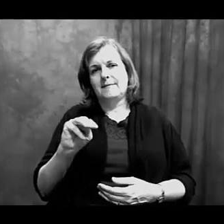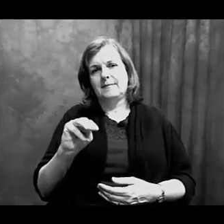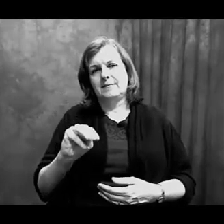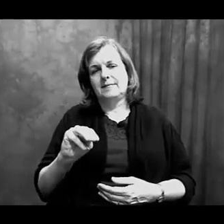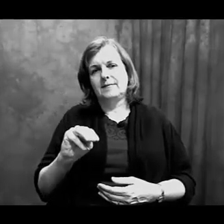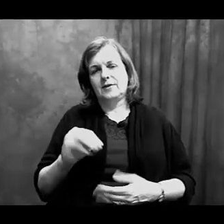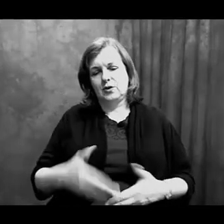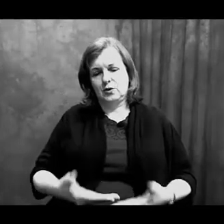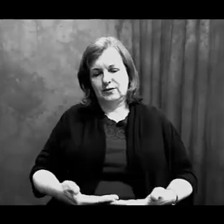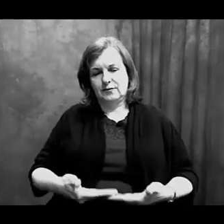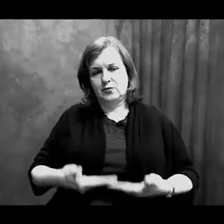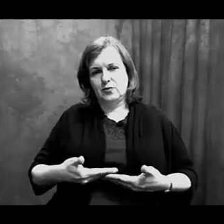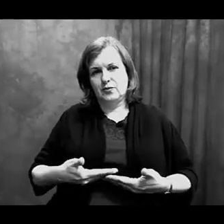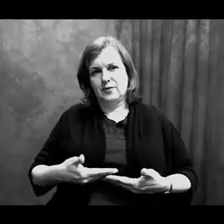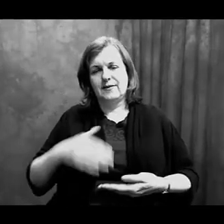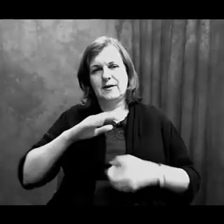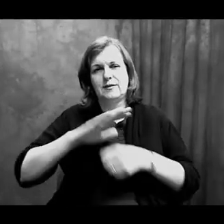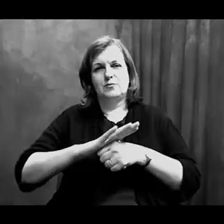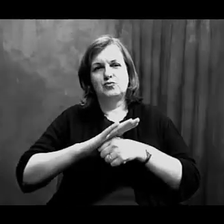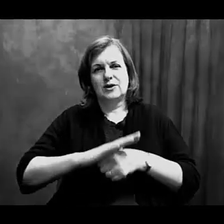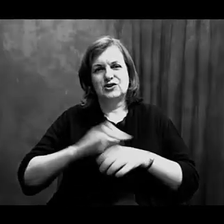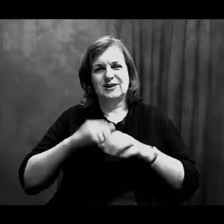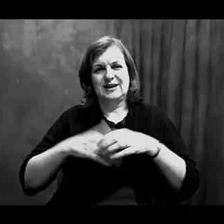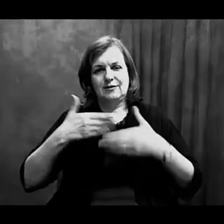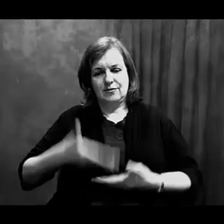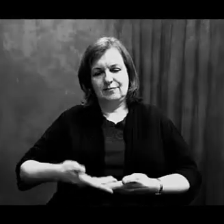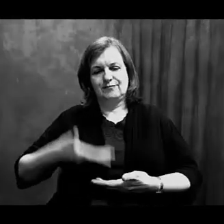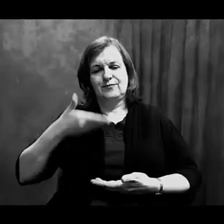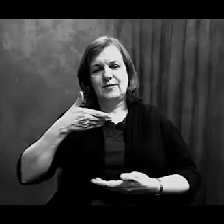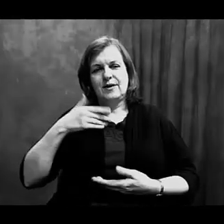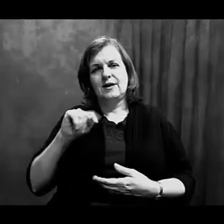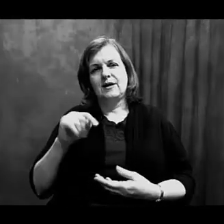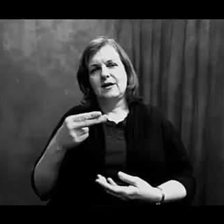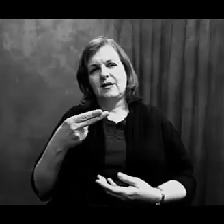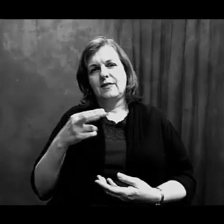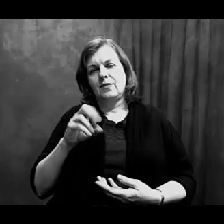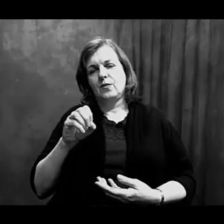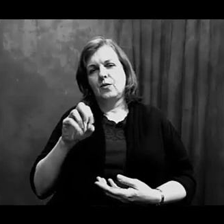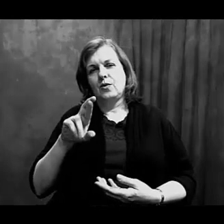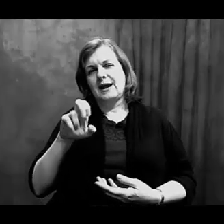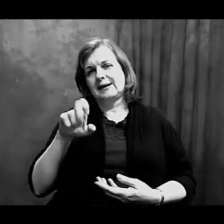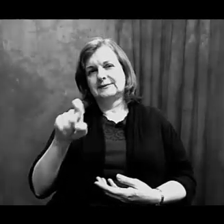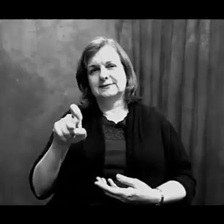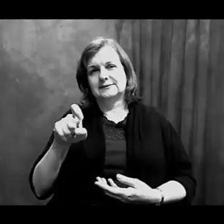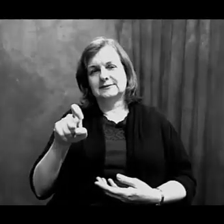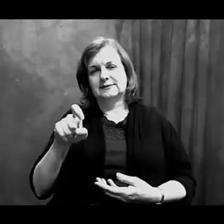we actually look at the pressure in the thorax